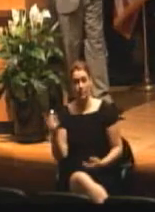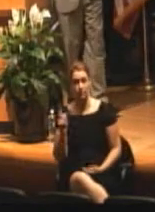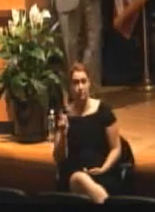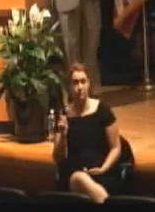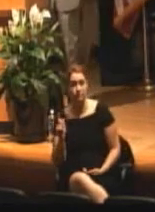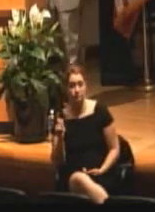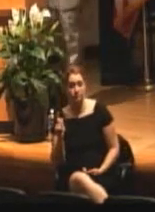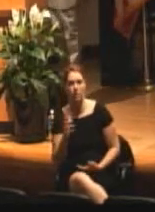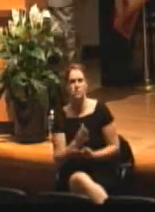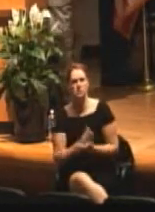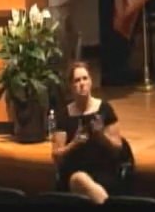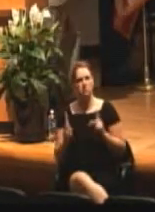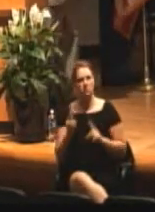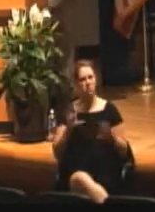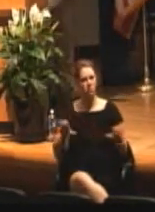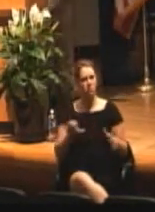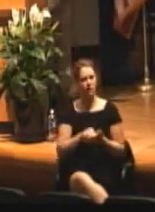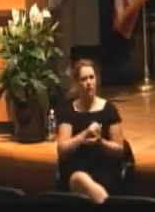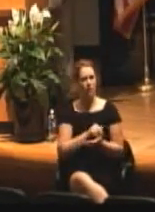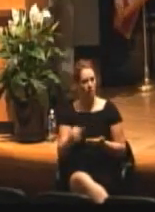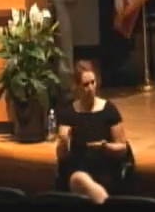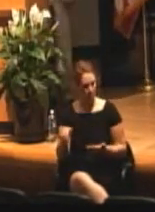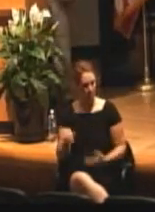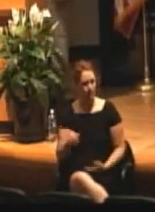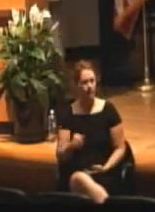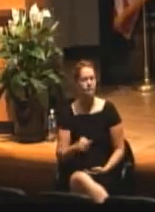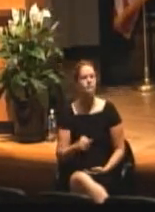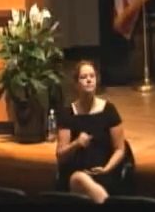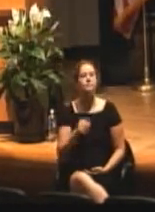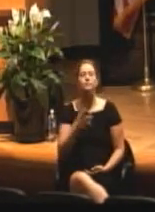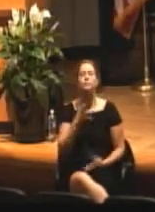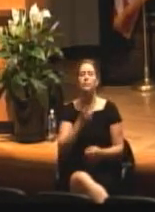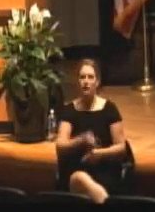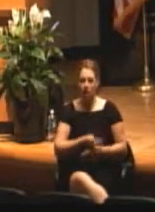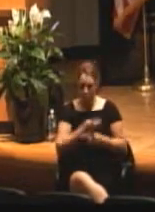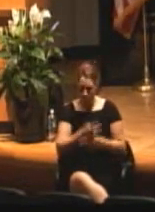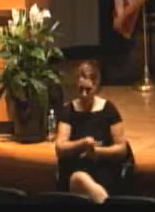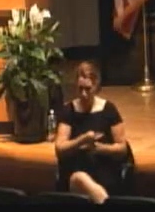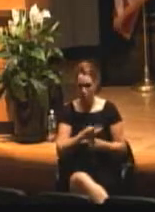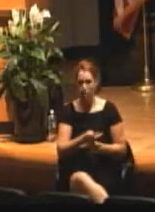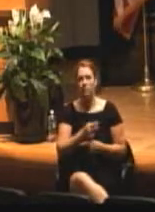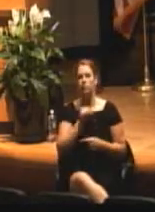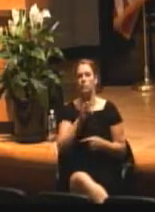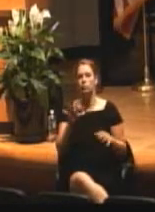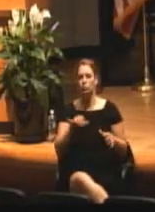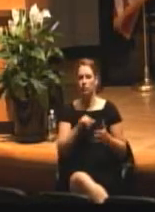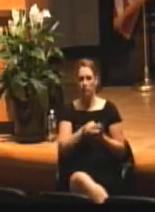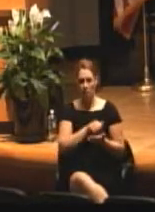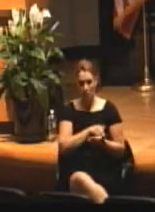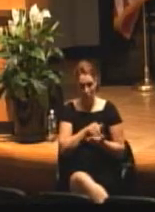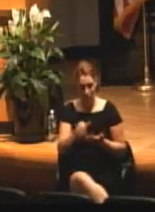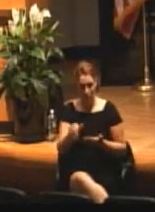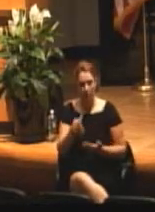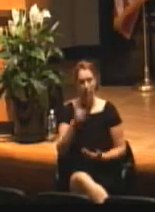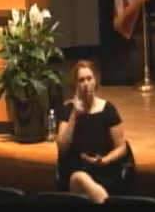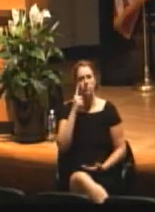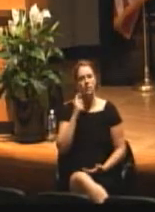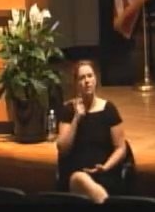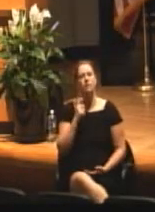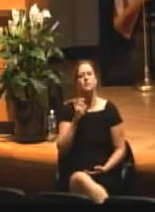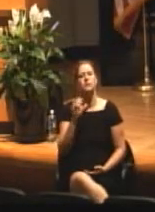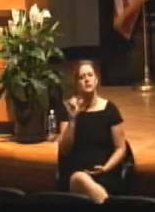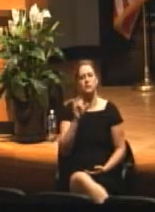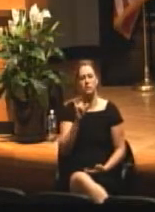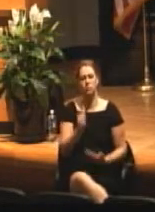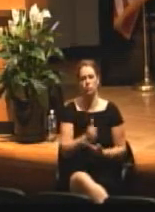I say some people do that a lot. You want to be careful with doing that too often, because length of credit history, the third thing